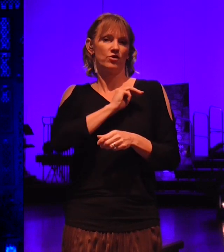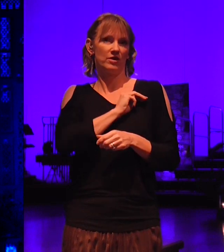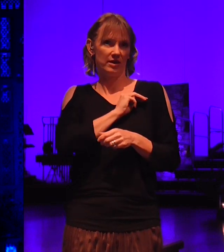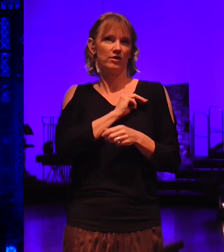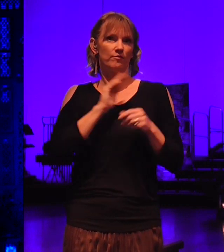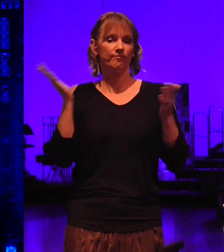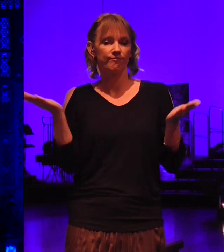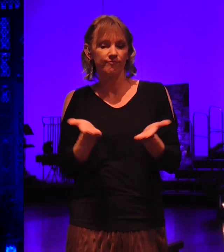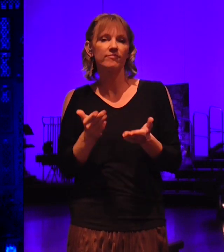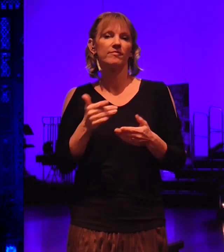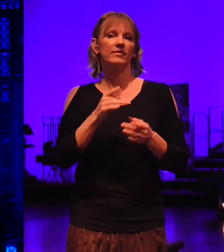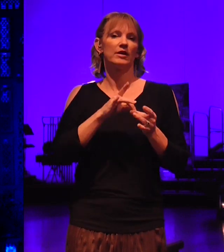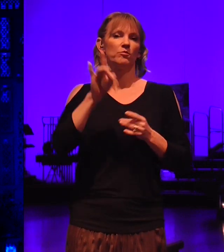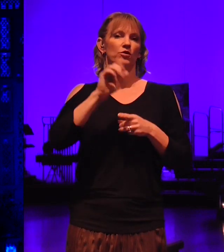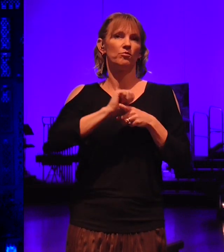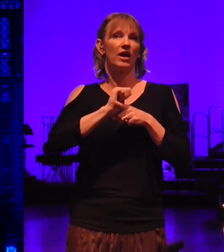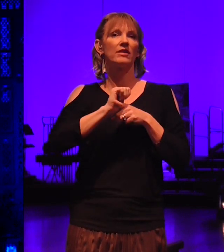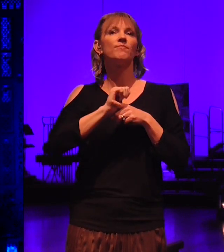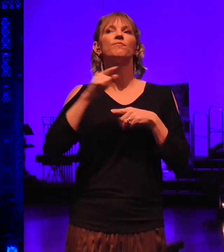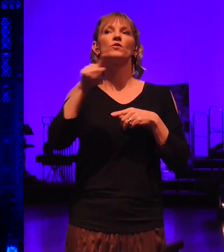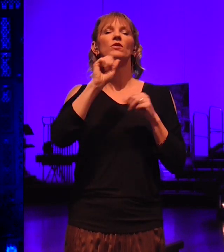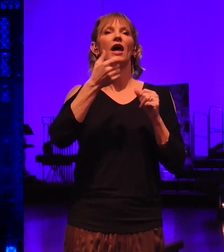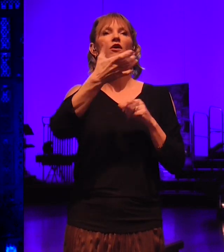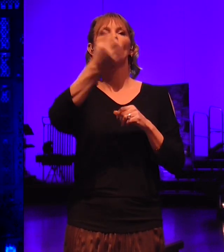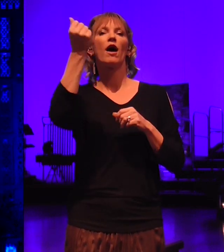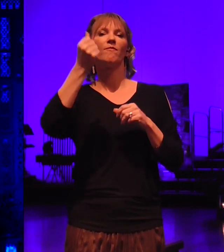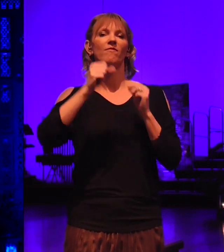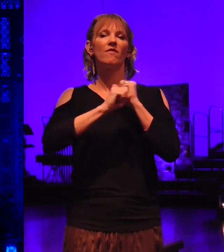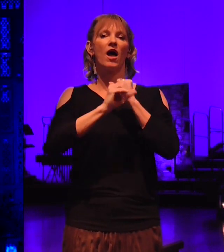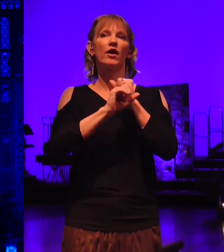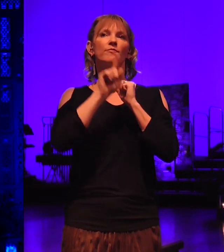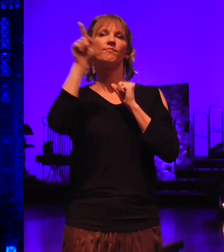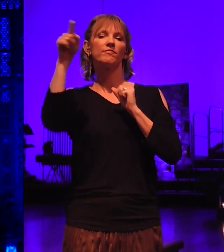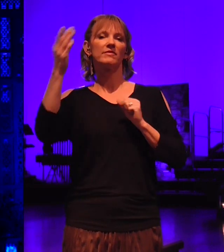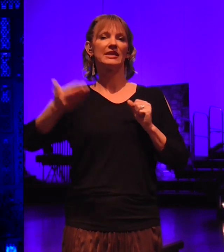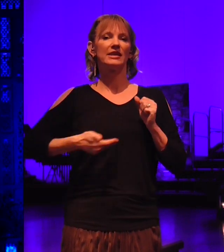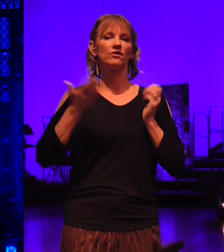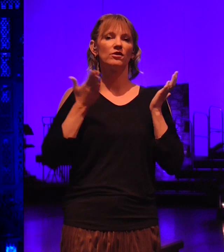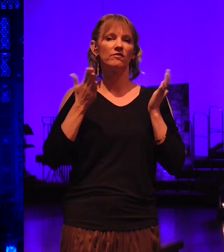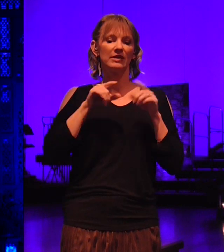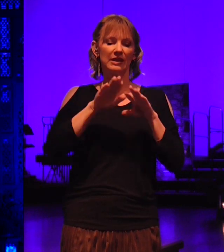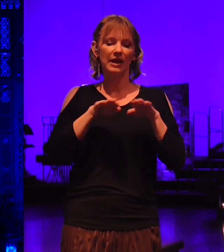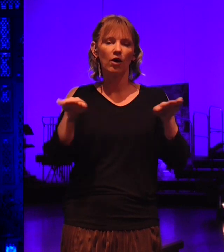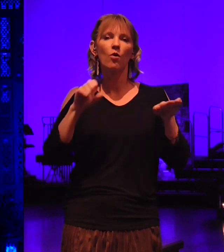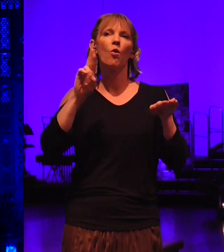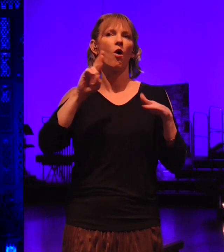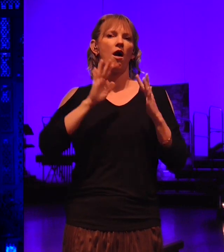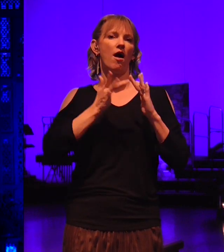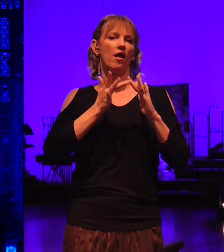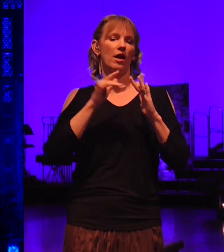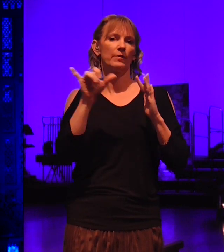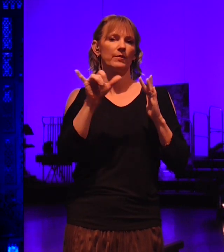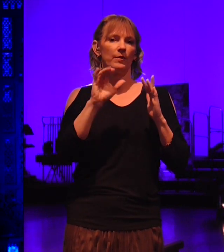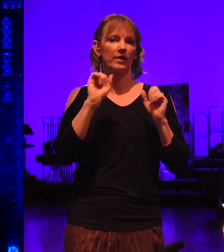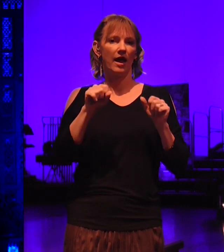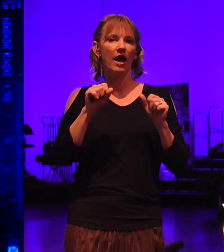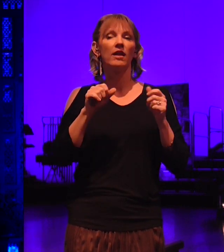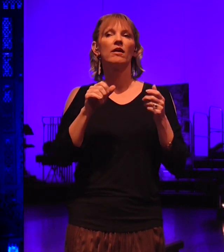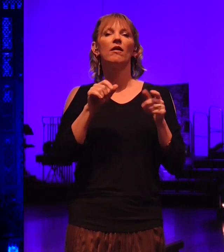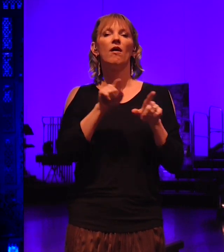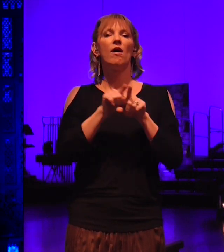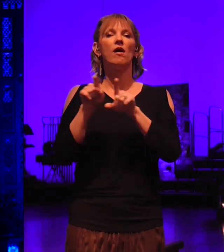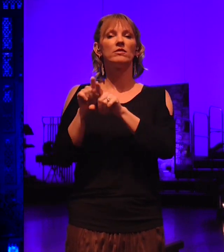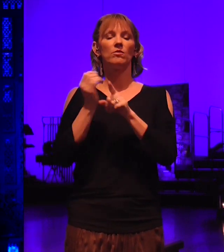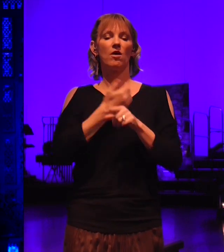can grab that practice, a flyer over the guest services counter, or you can get it online as well, where you can also get our Adventures